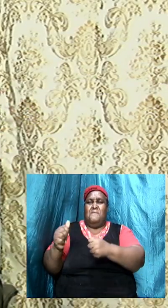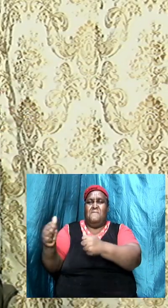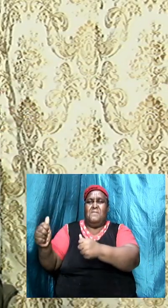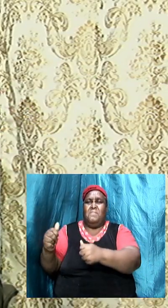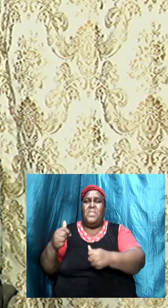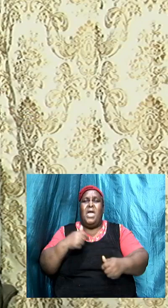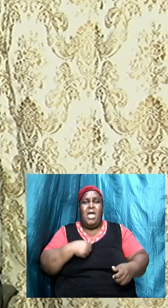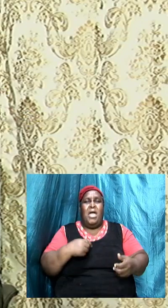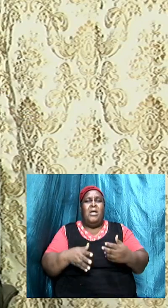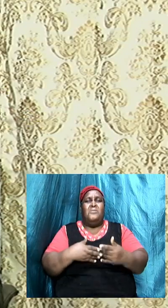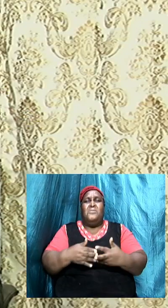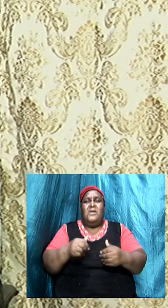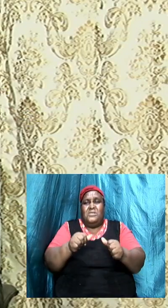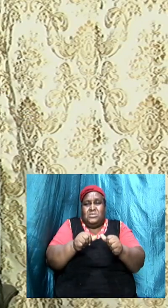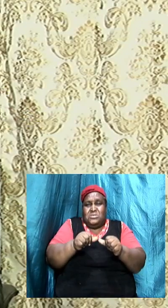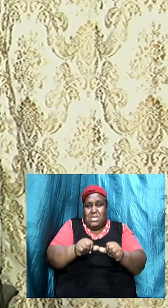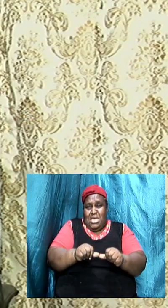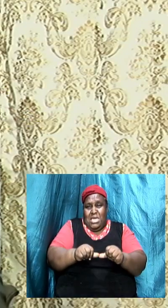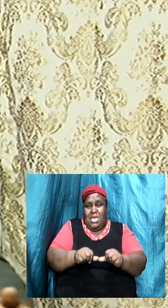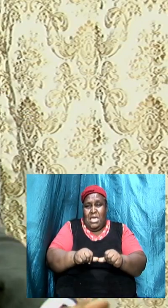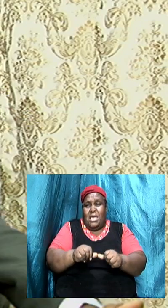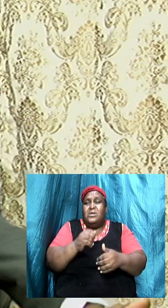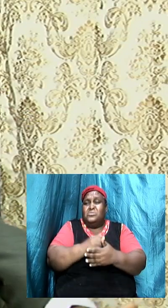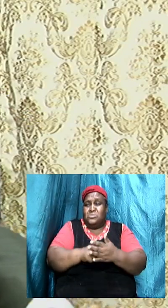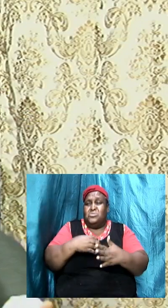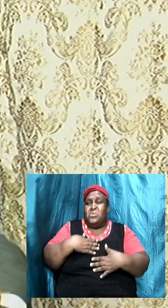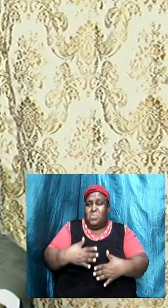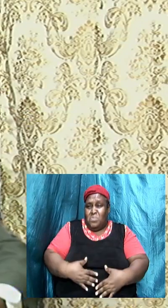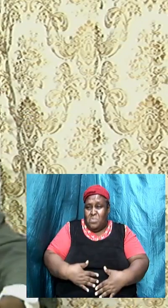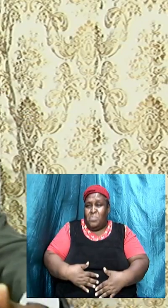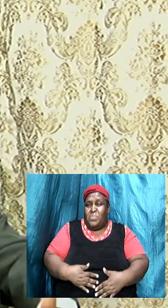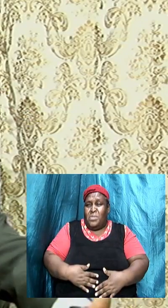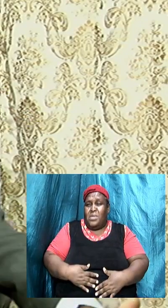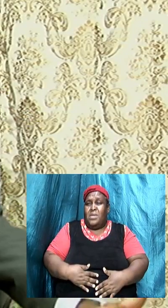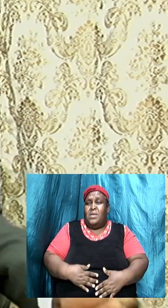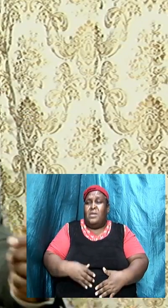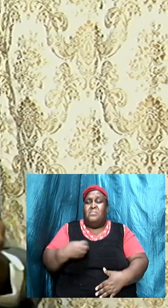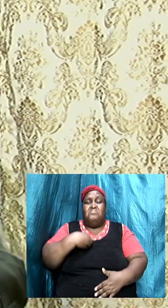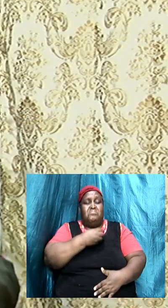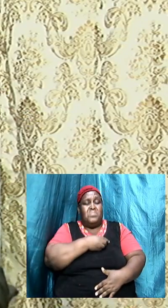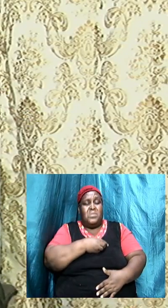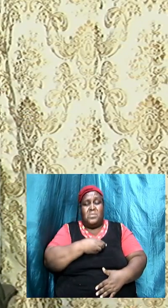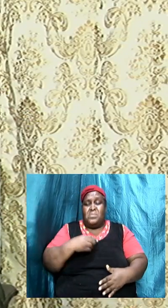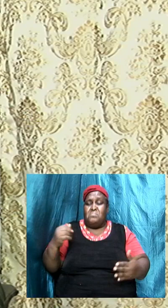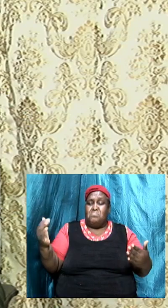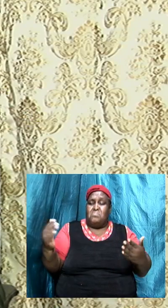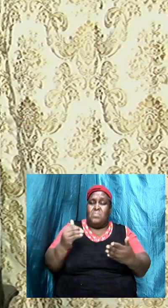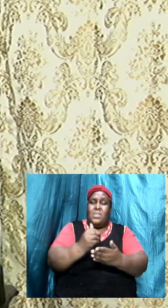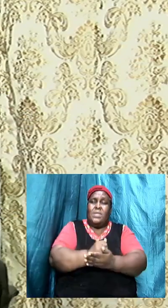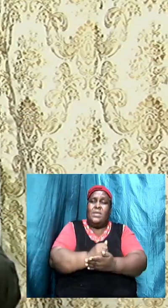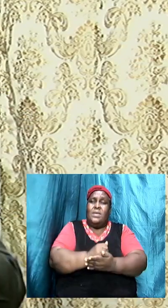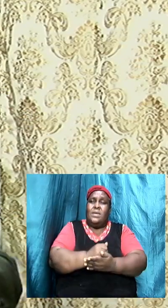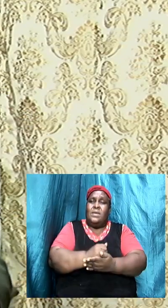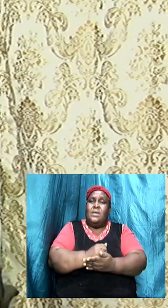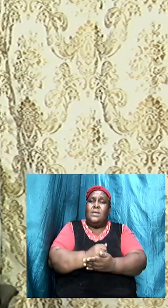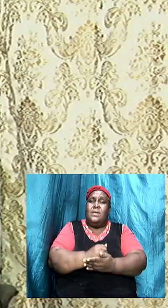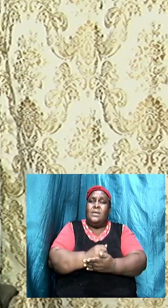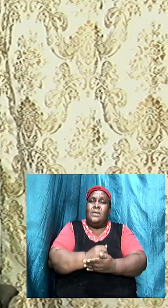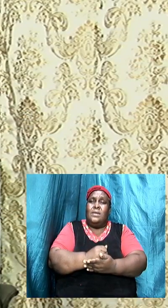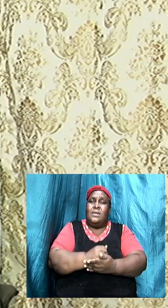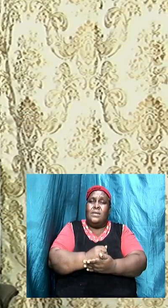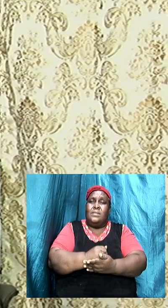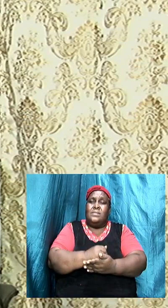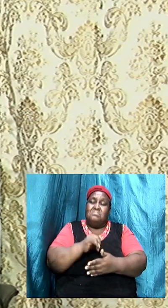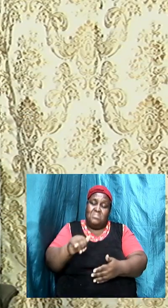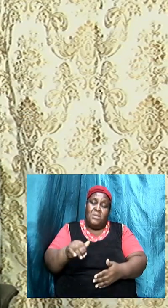rather to listen to somebody that, you know, is of our congregation, even one of the youngsters, and that alone will minister to